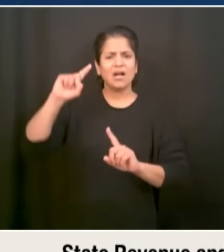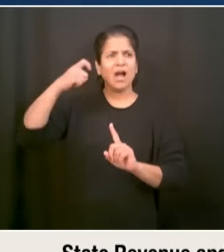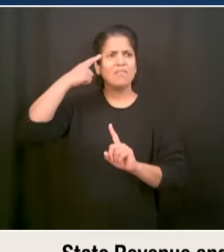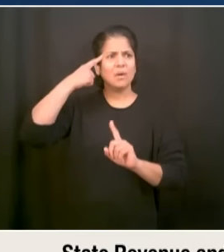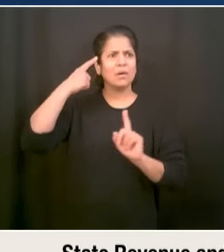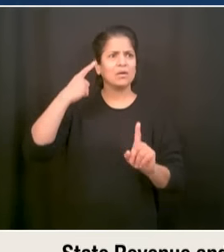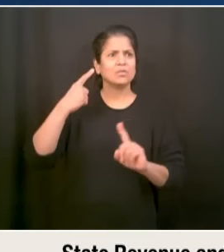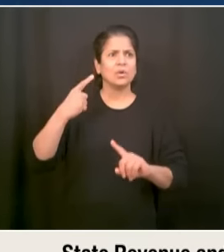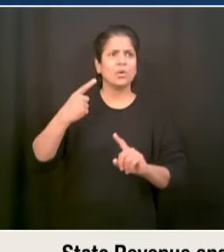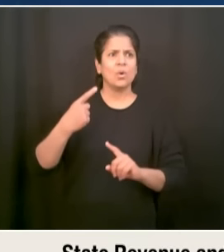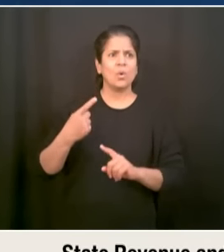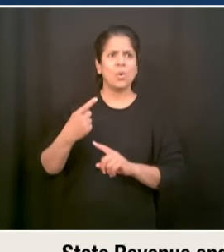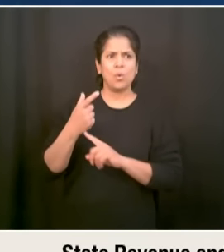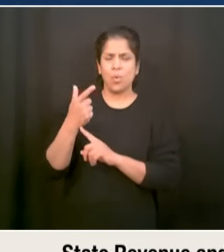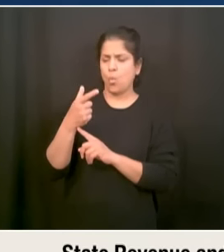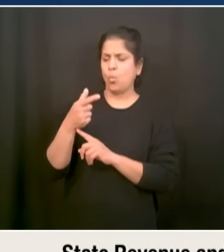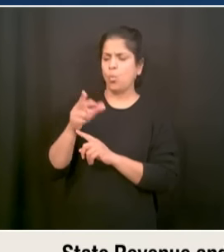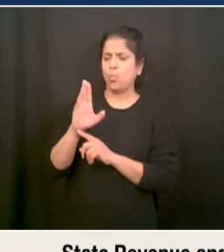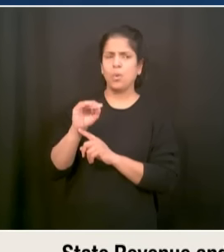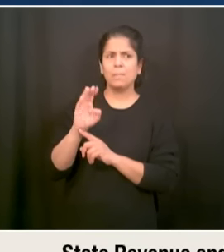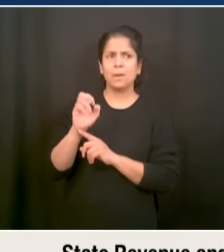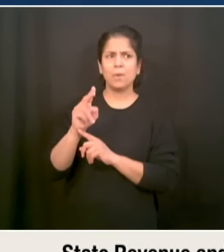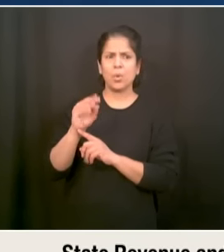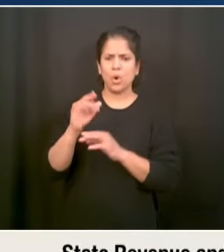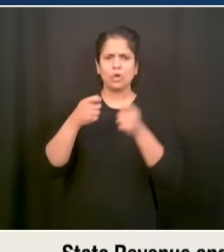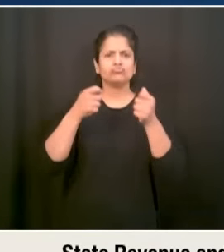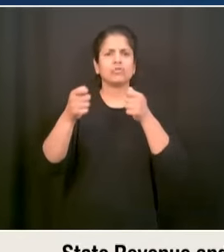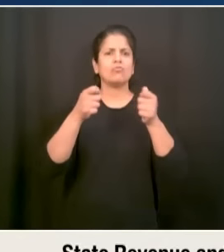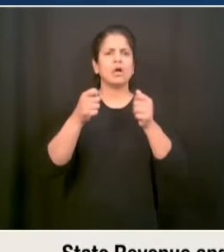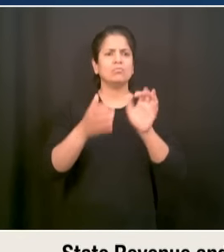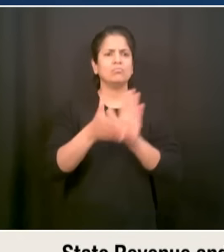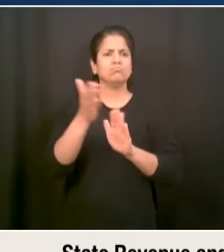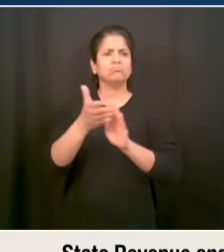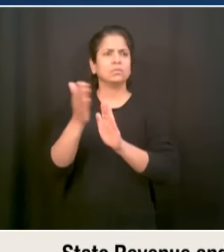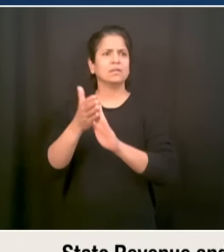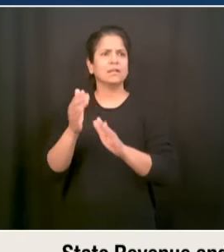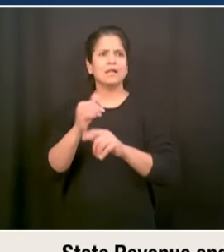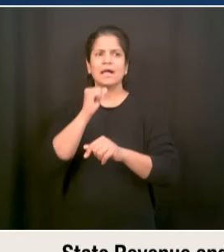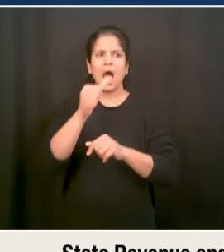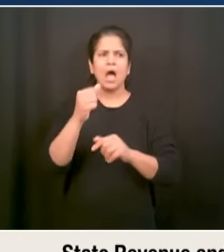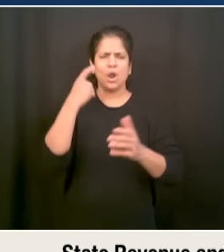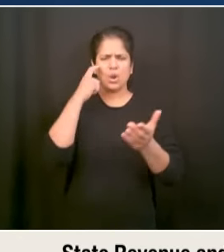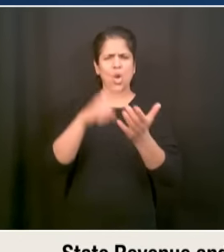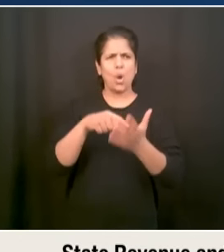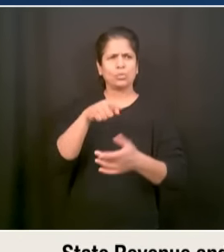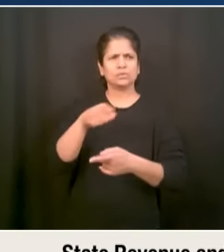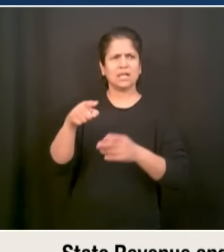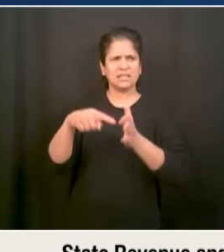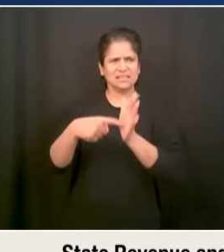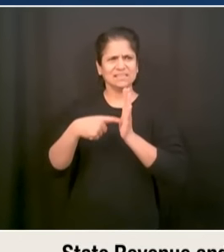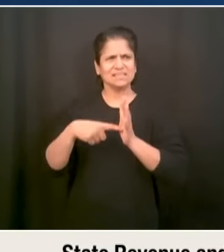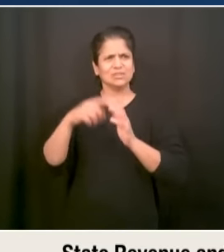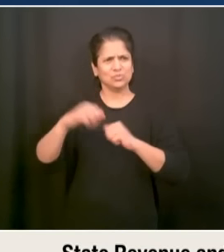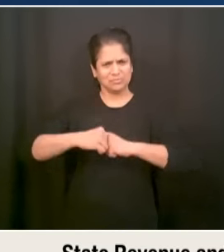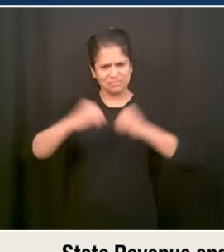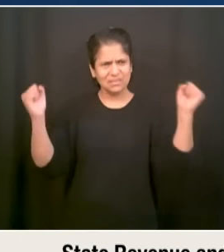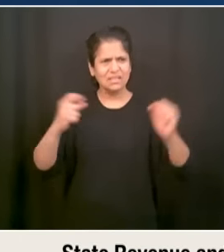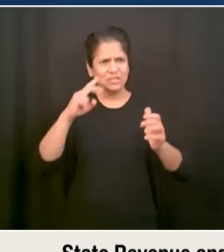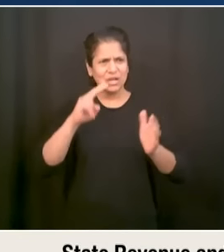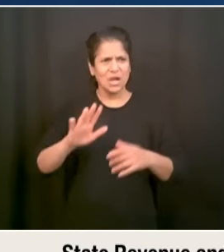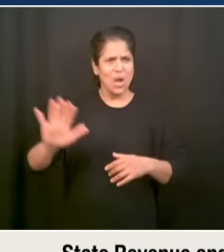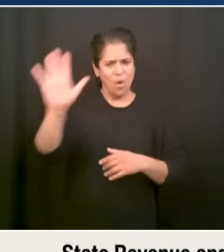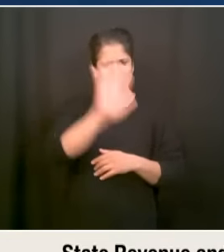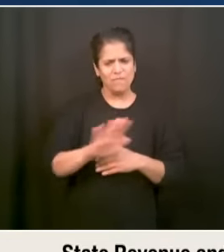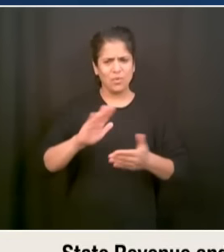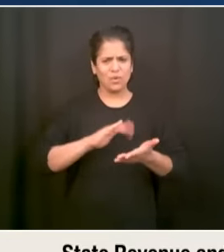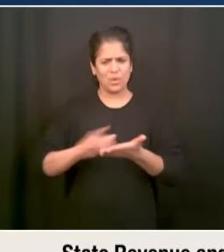could be extracted without recognizing the needs of that same place. New York City is the economic engine of this state. While